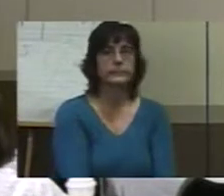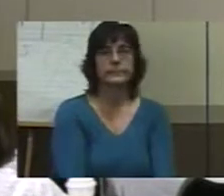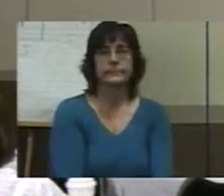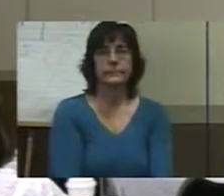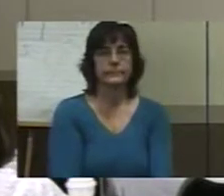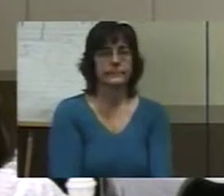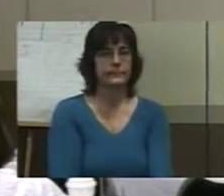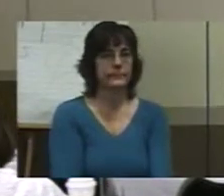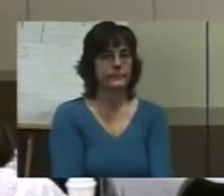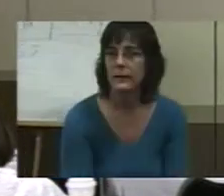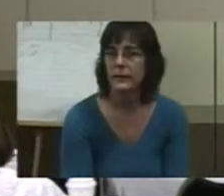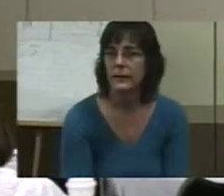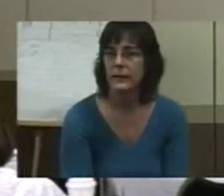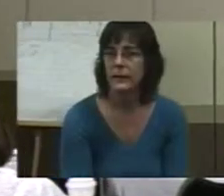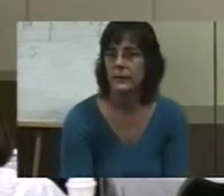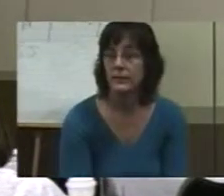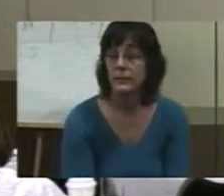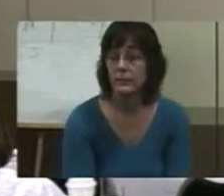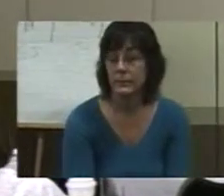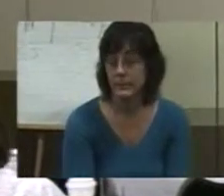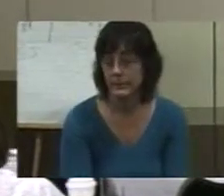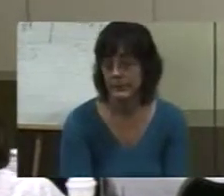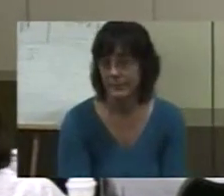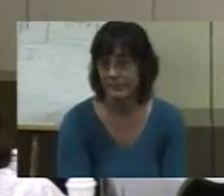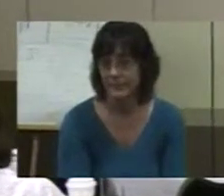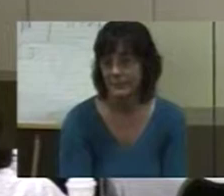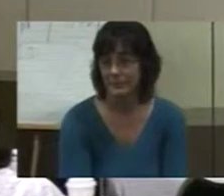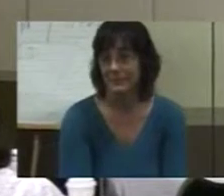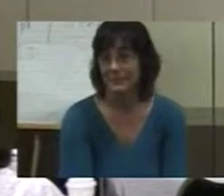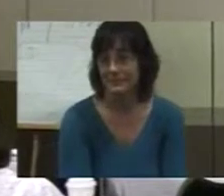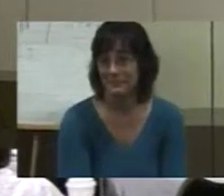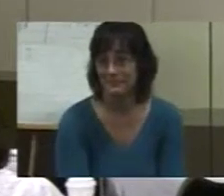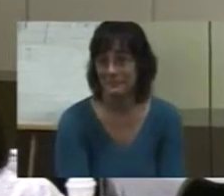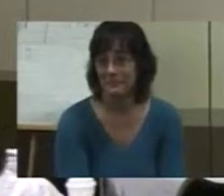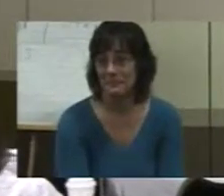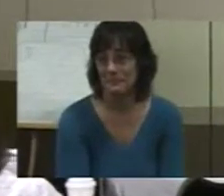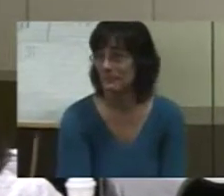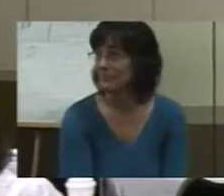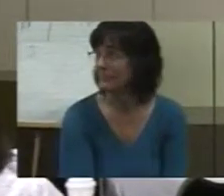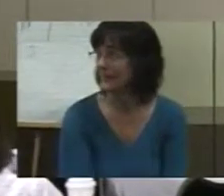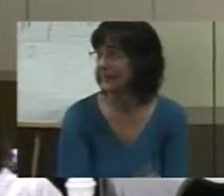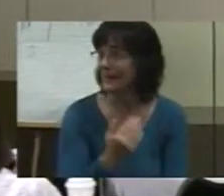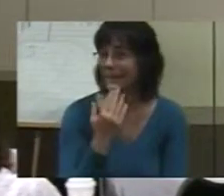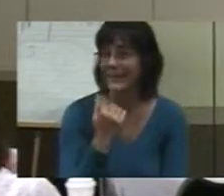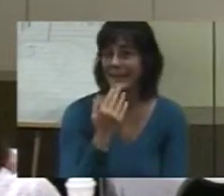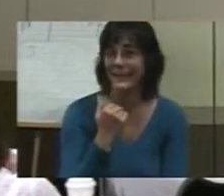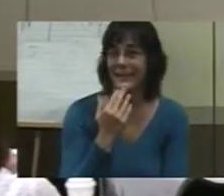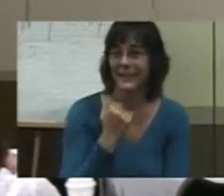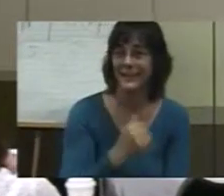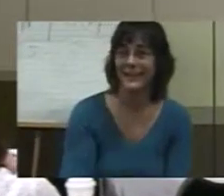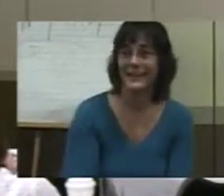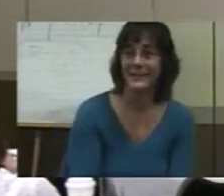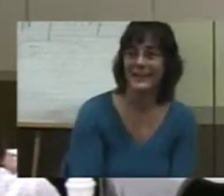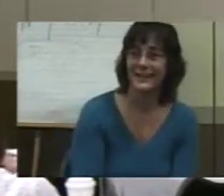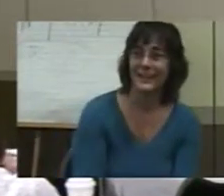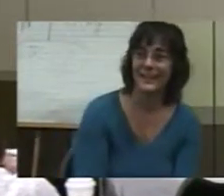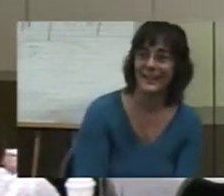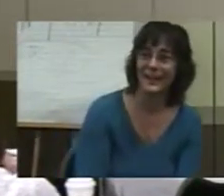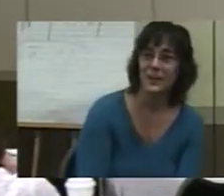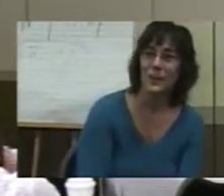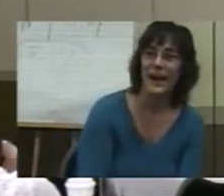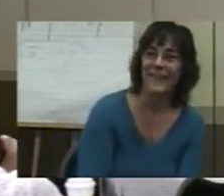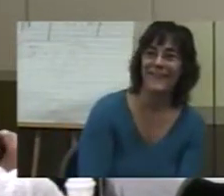Okay, we looked in a medical section and it says, what was it? Was blood exceeds